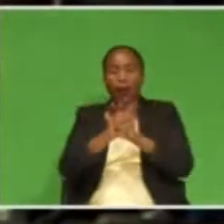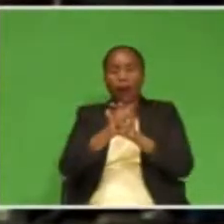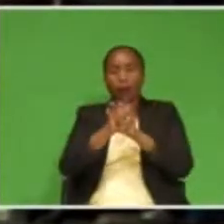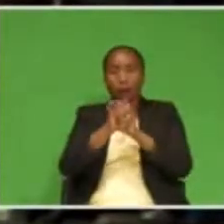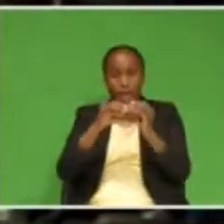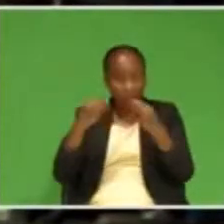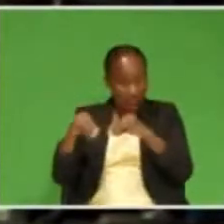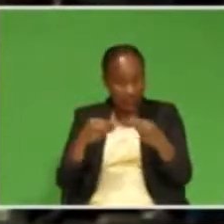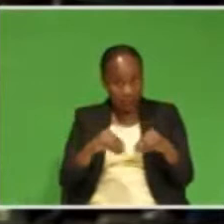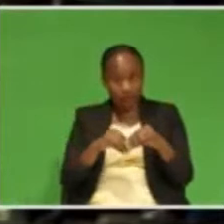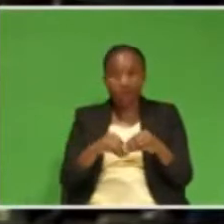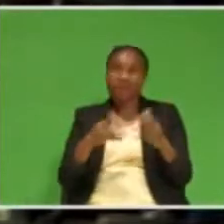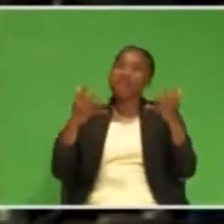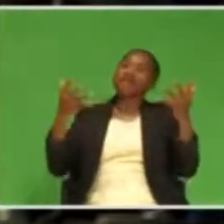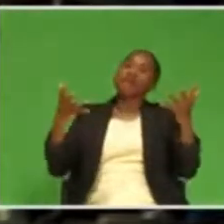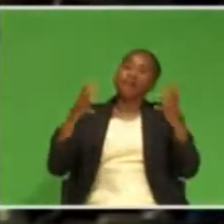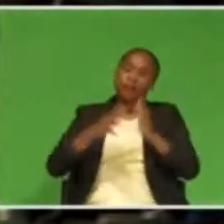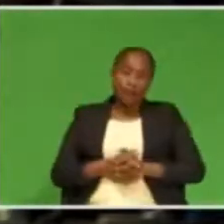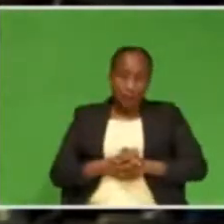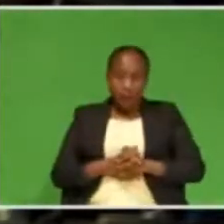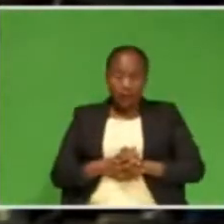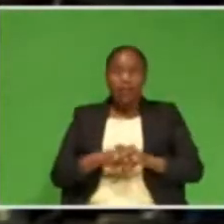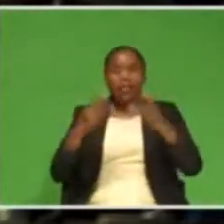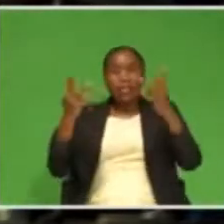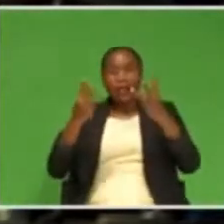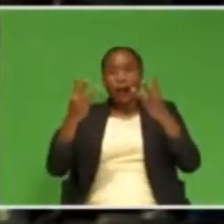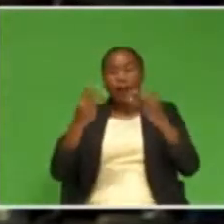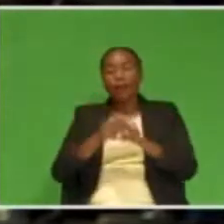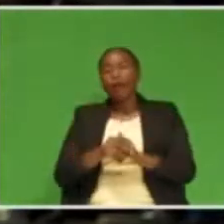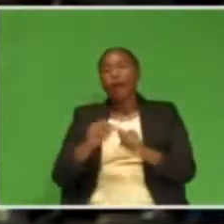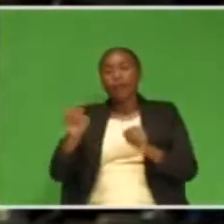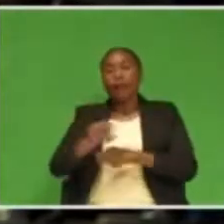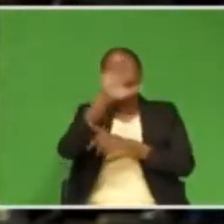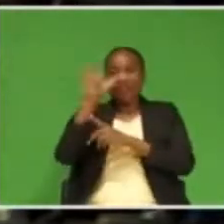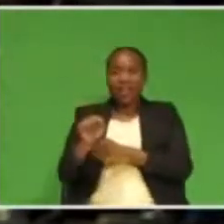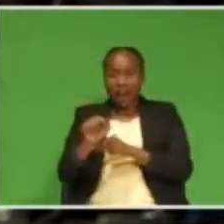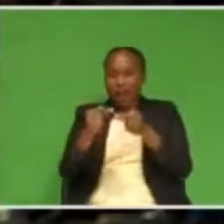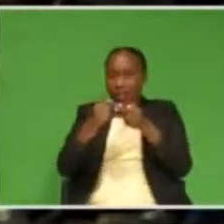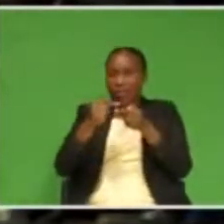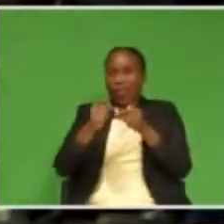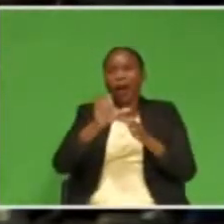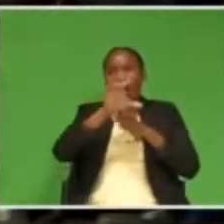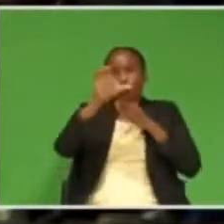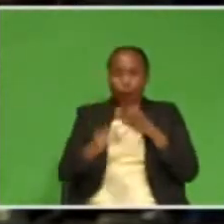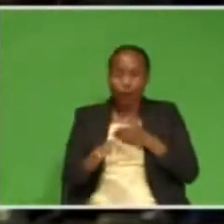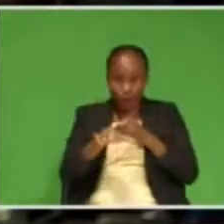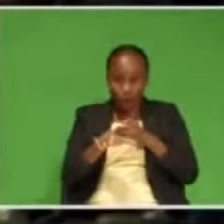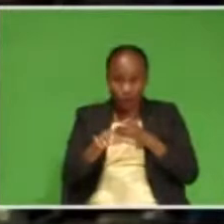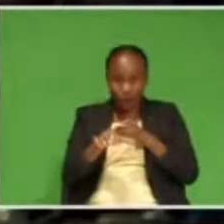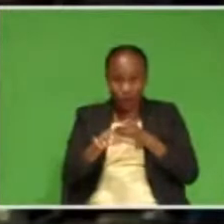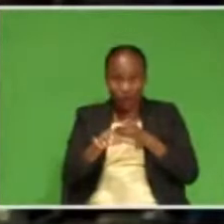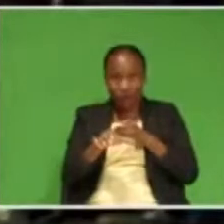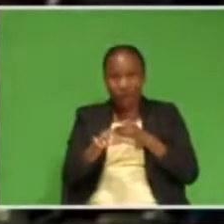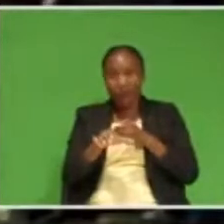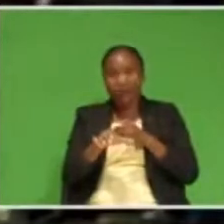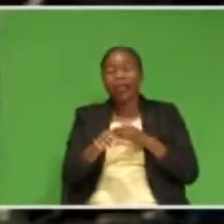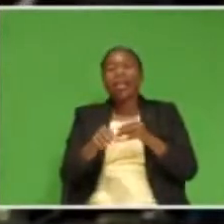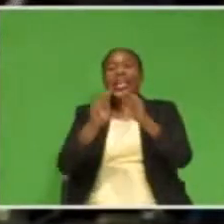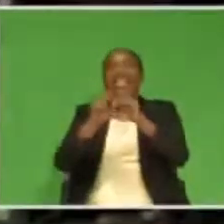Fellow South Africans, as I conclude, a nation's true